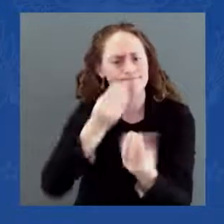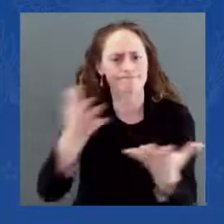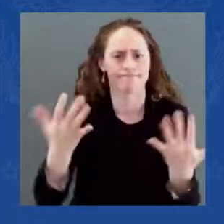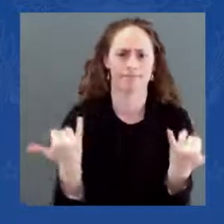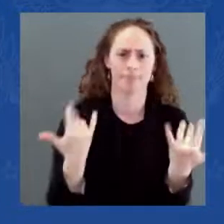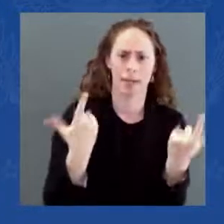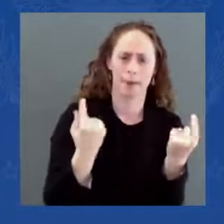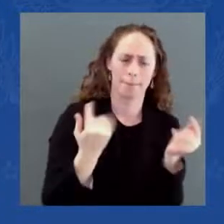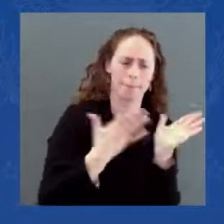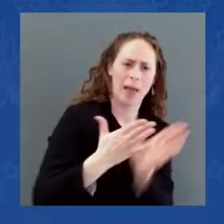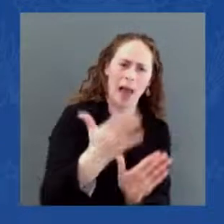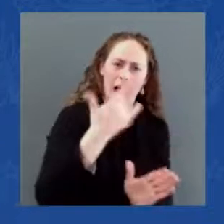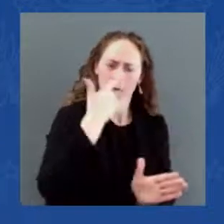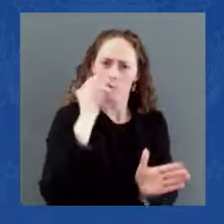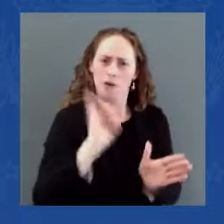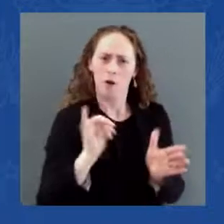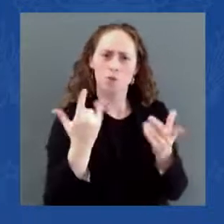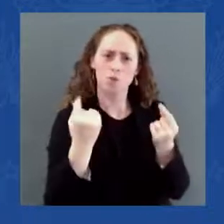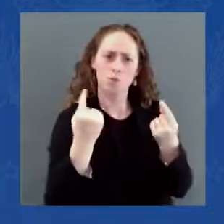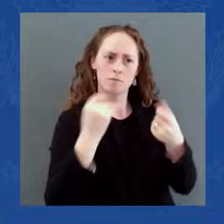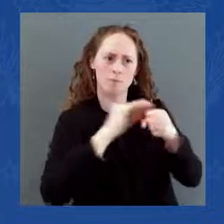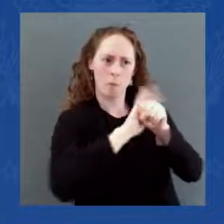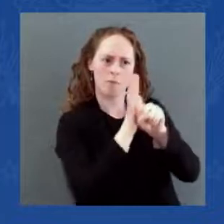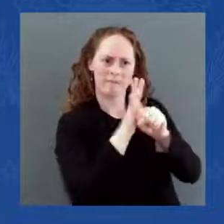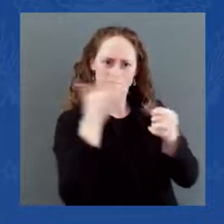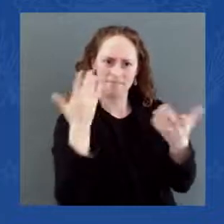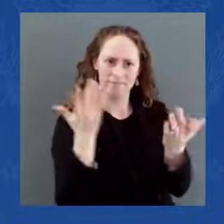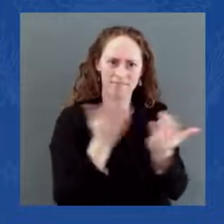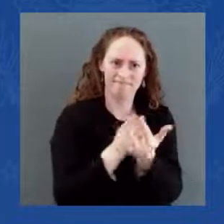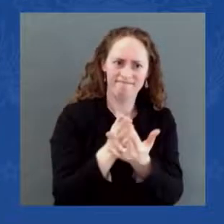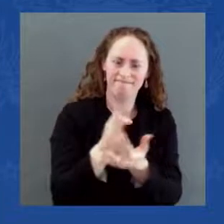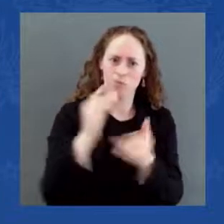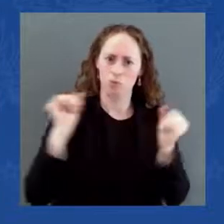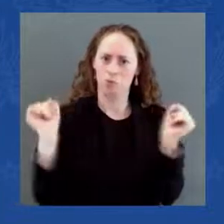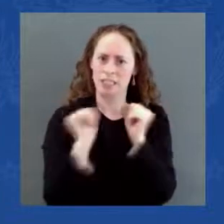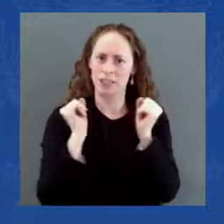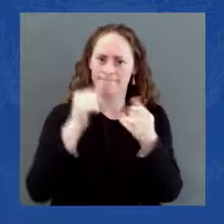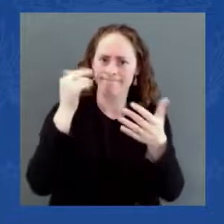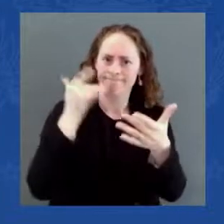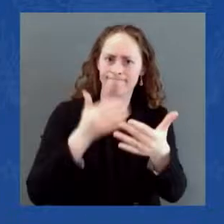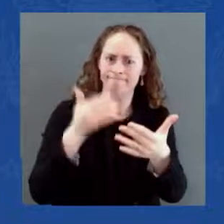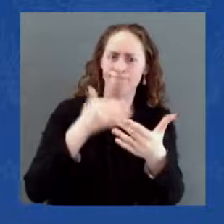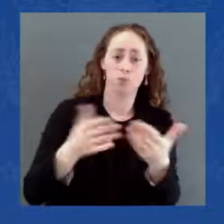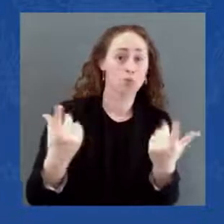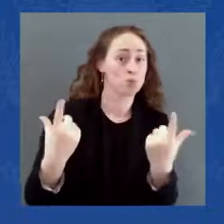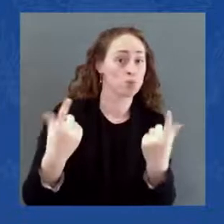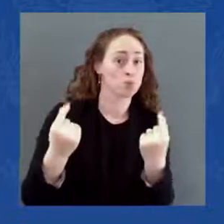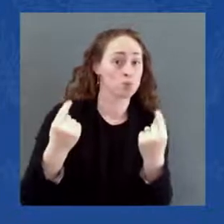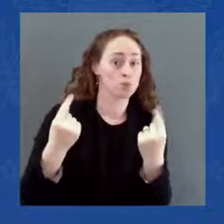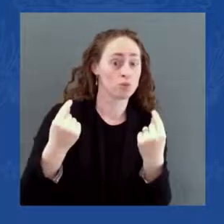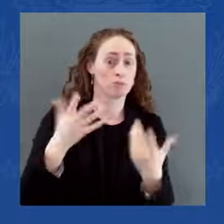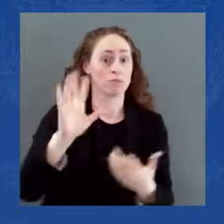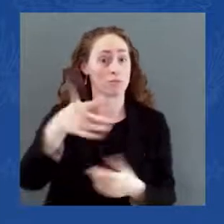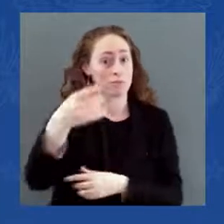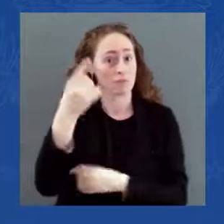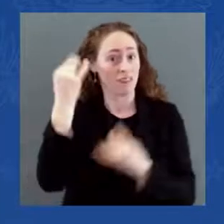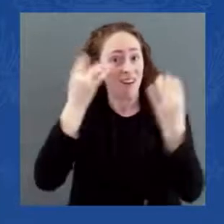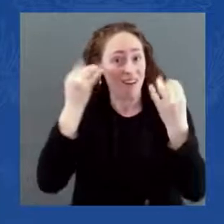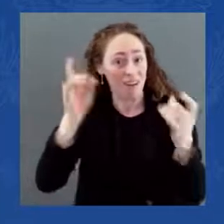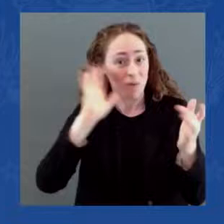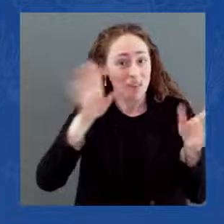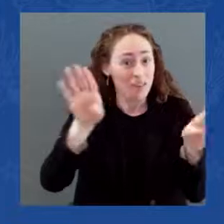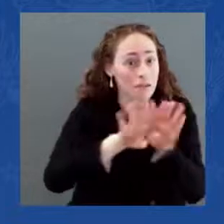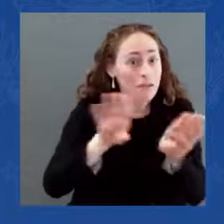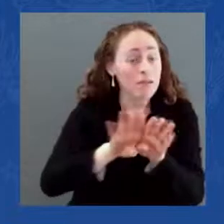we developed this plan. And it doesn't include shutdowns or lockdowns, but widespread vaccinations and boosters and testing and a